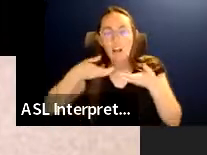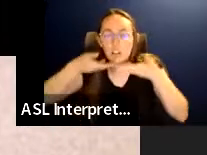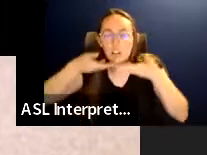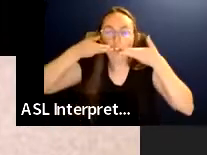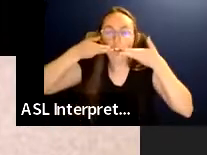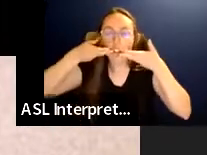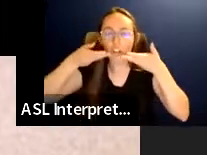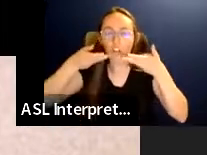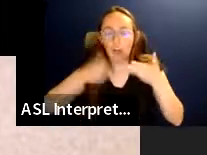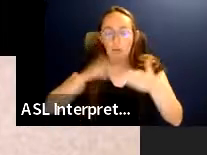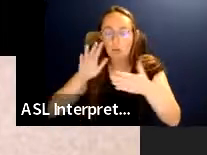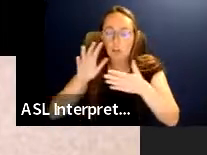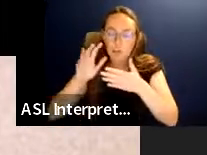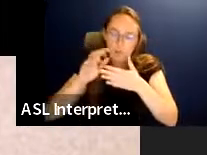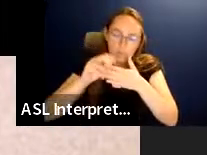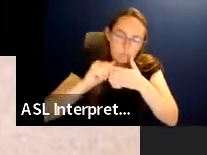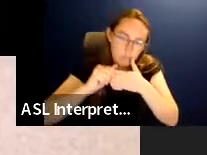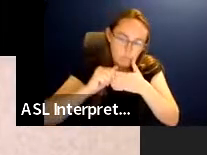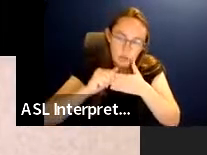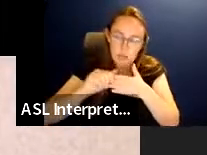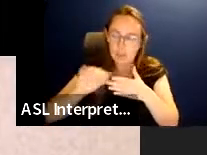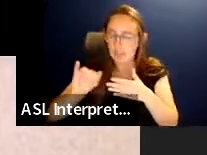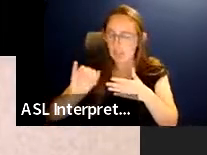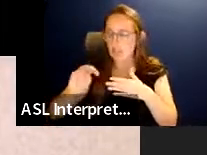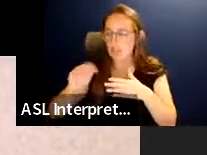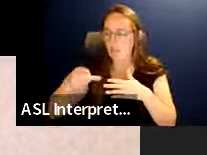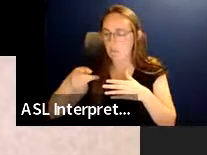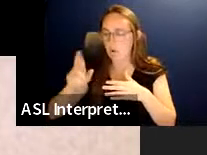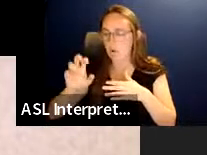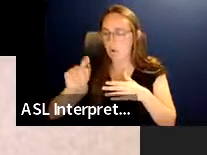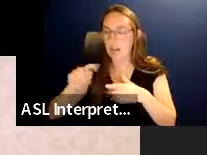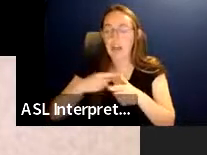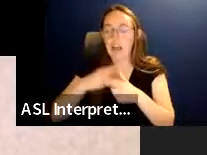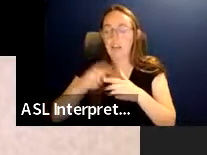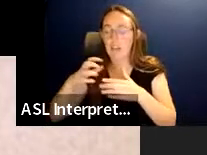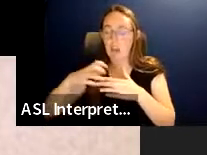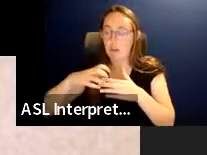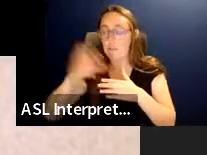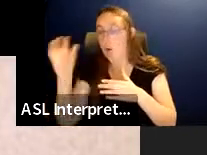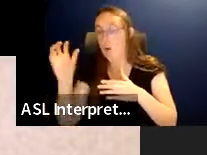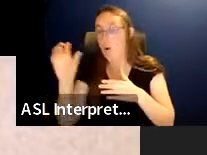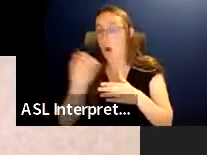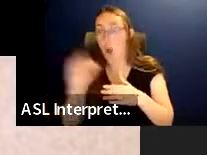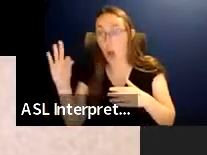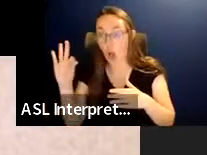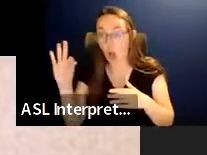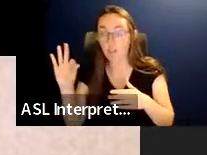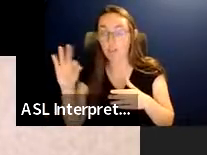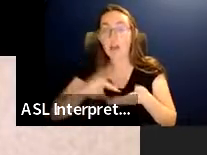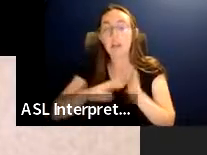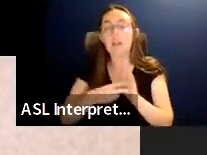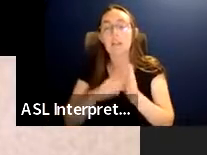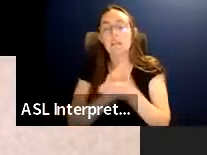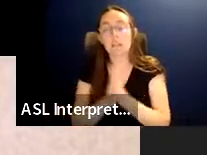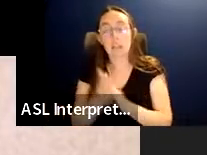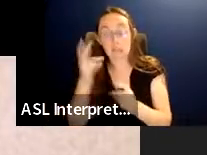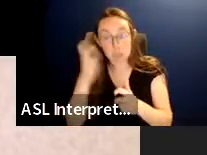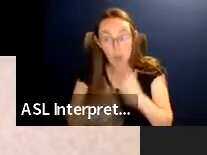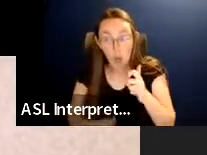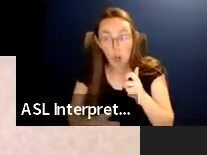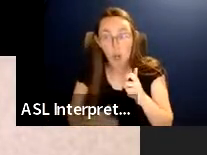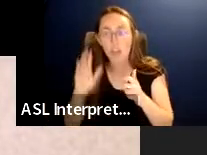imprint type of thing. And then I'll pull it off so that when it hardens, I can slide it back on and off, on and